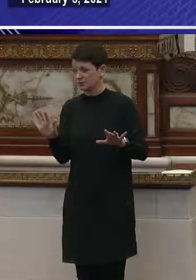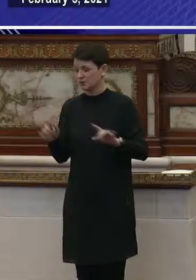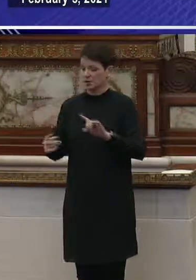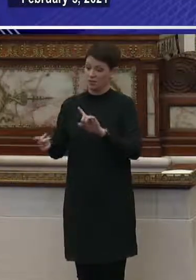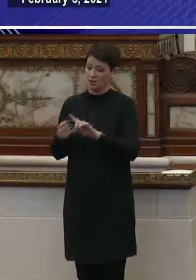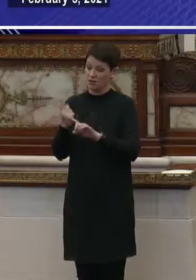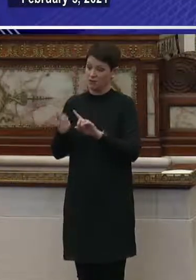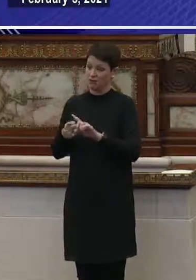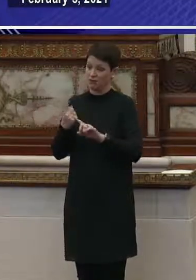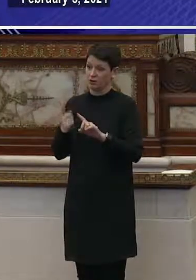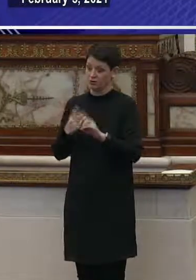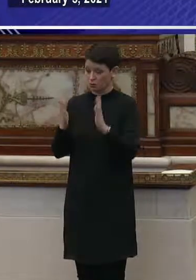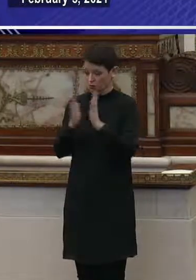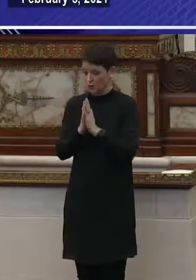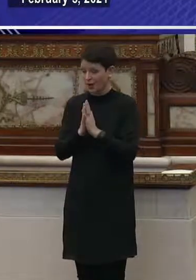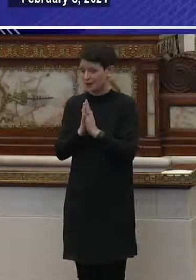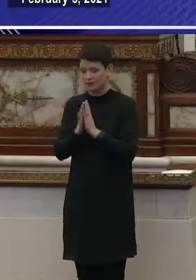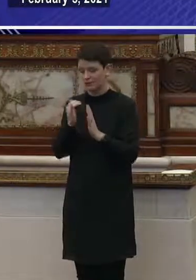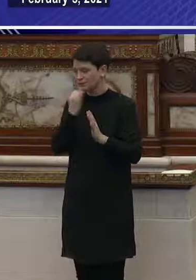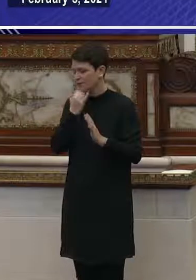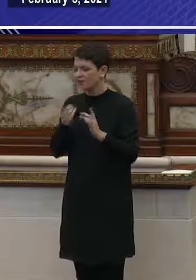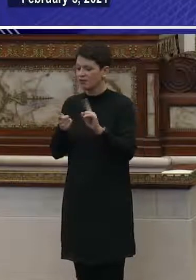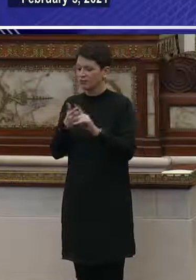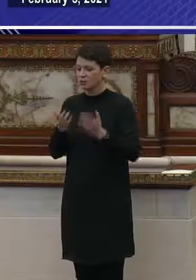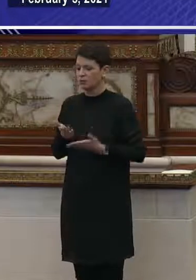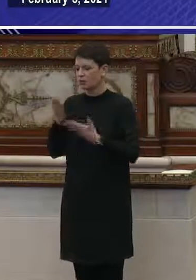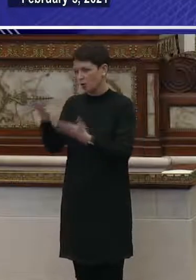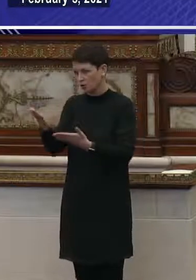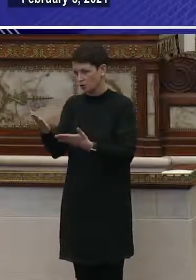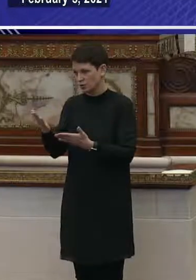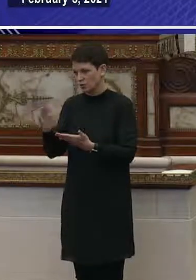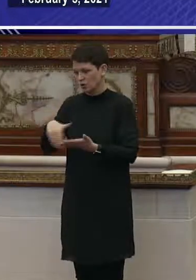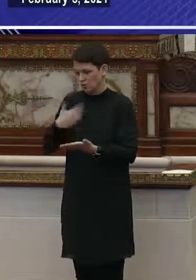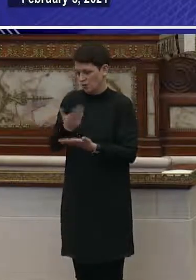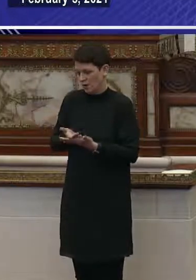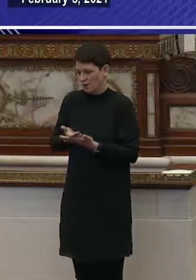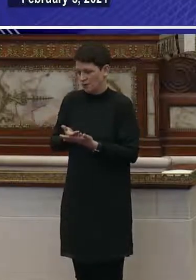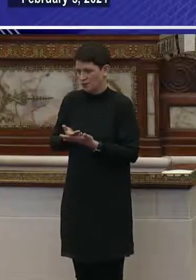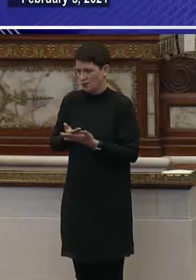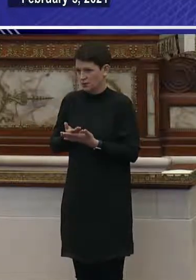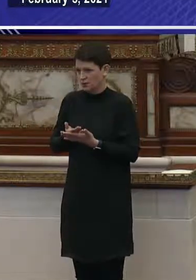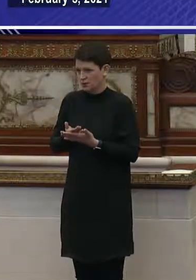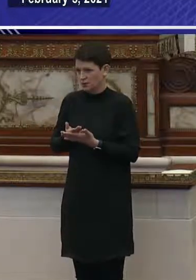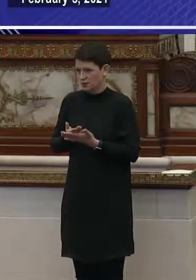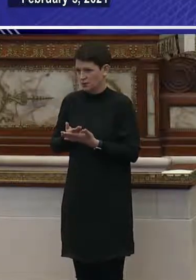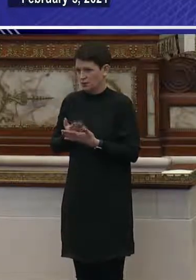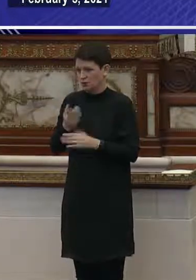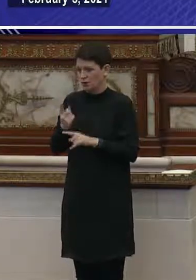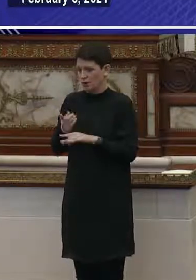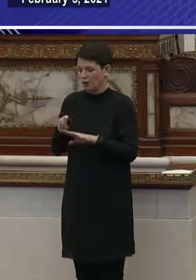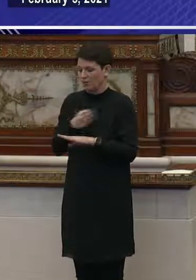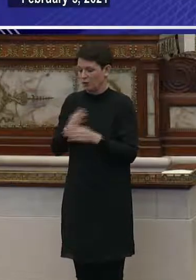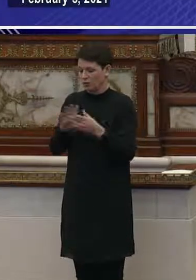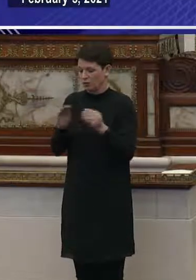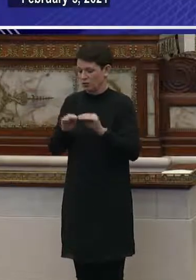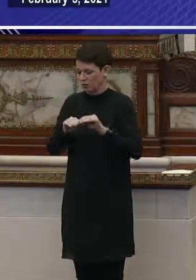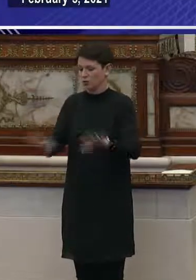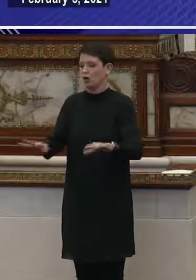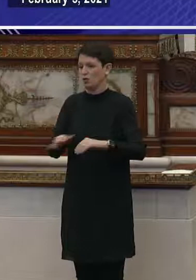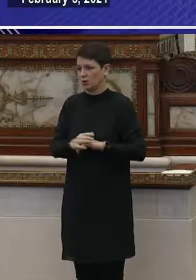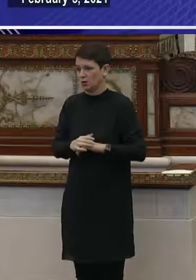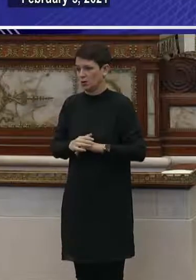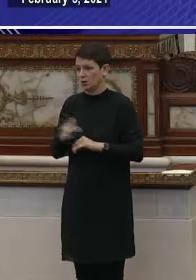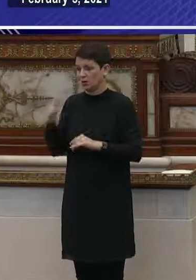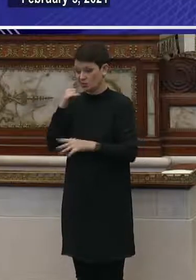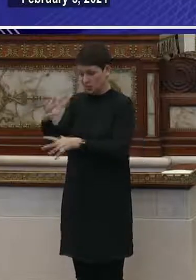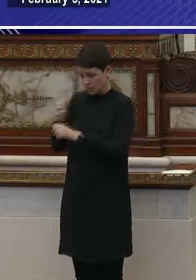first requests under that, the first proposals came in just before the story broke. So that they had just been received. We had